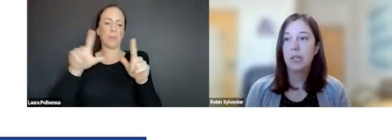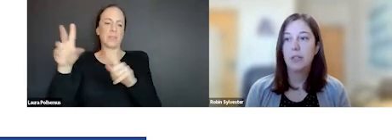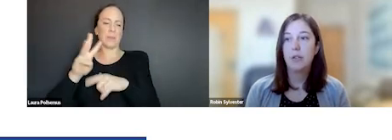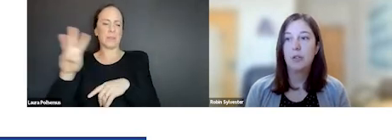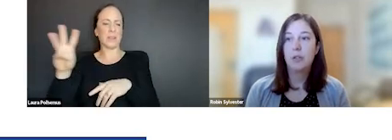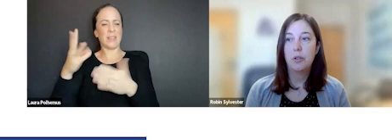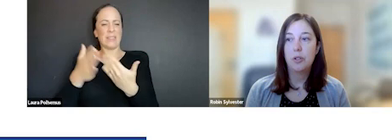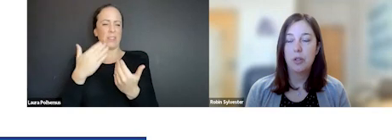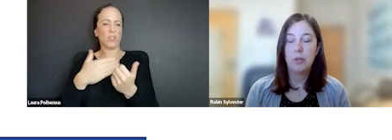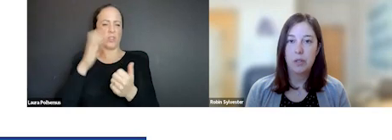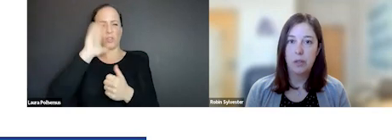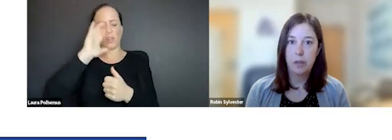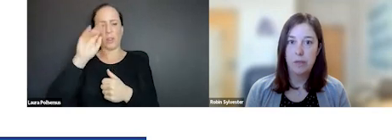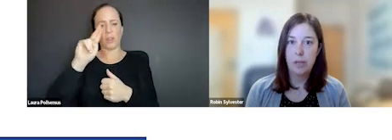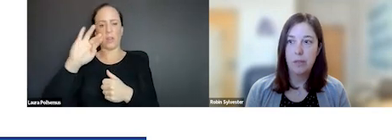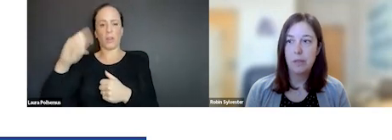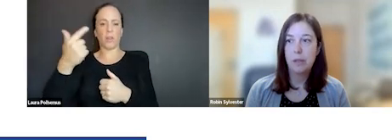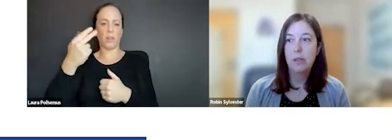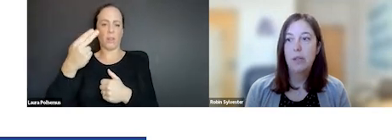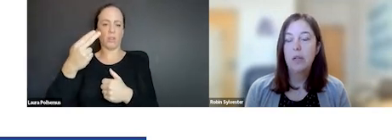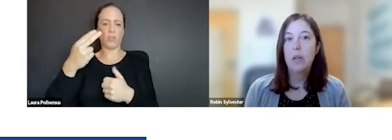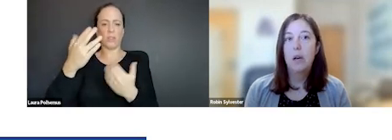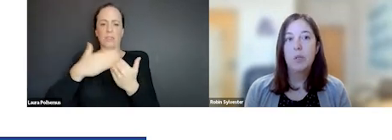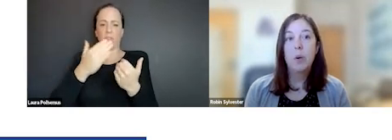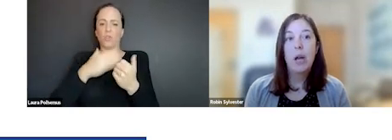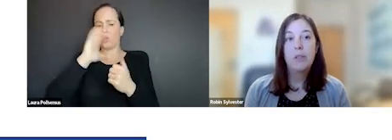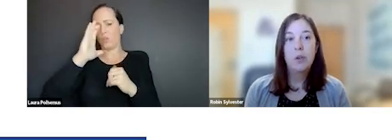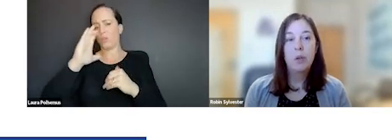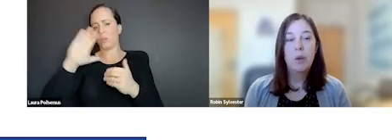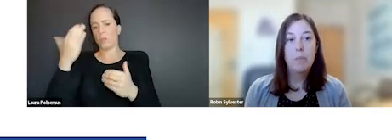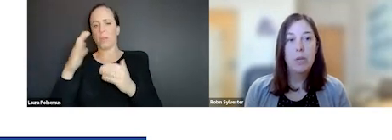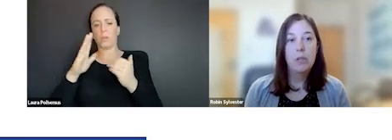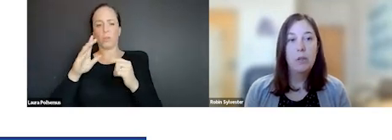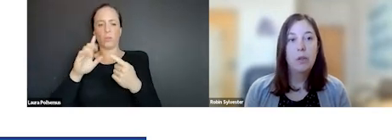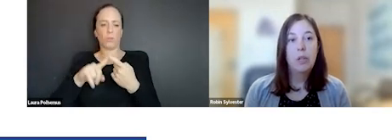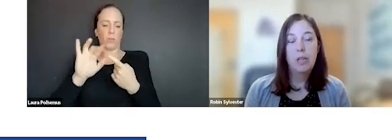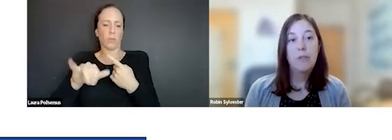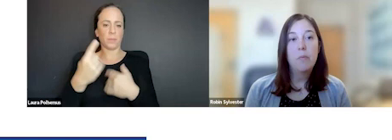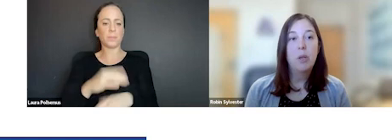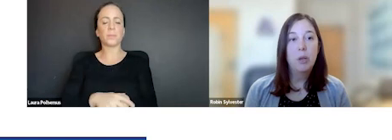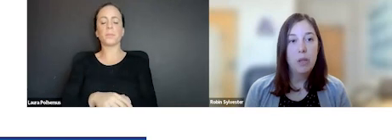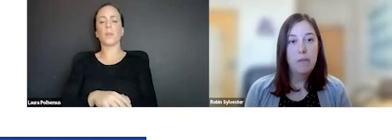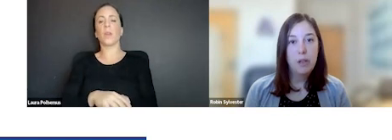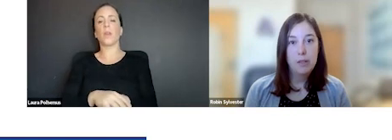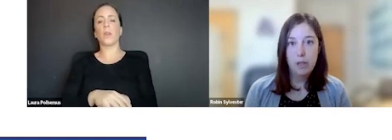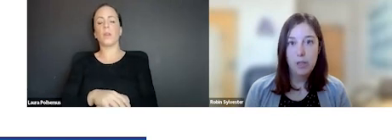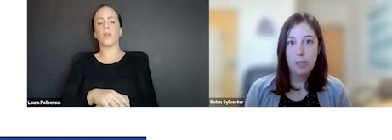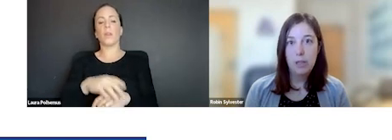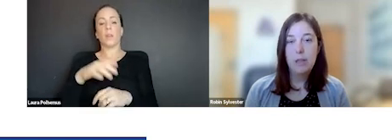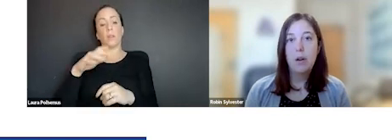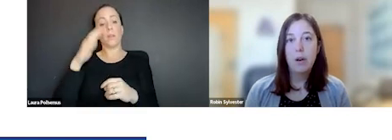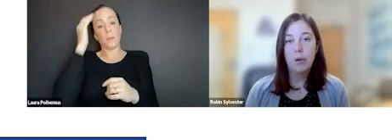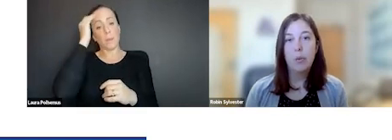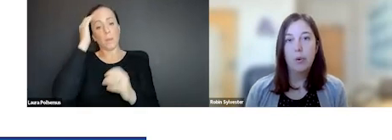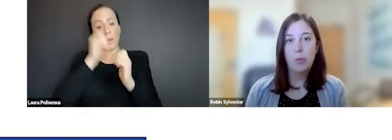site is easier to search than the grants.gov site. So I strongly recommend getting familiar with the various